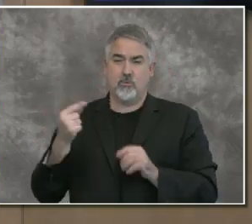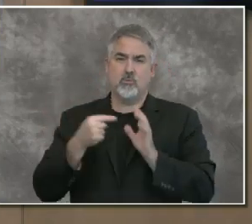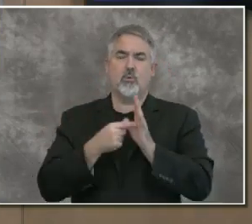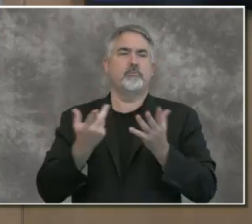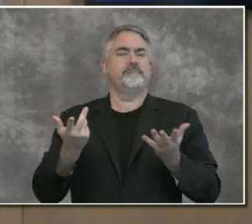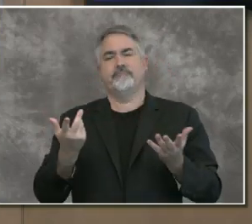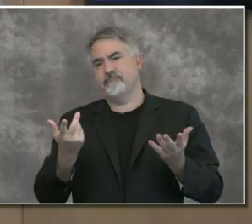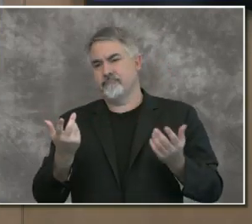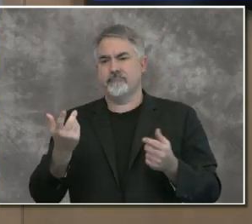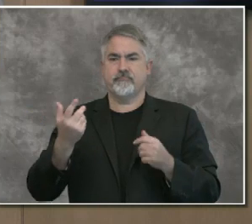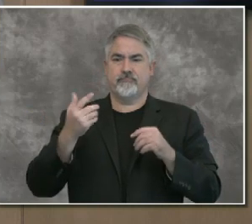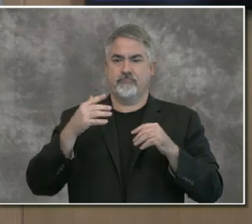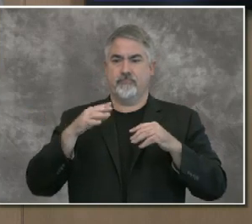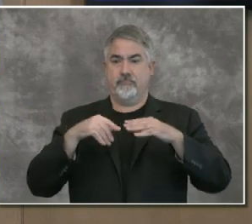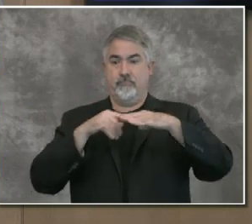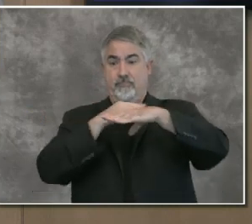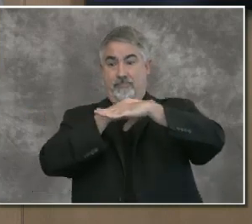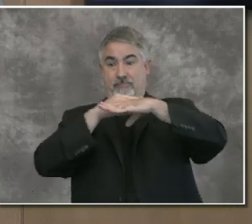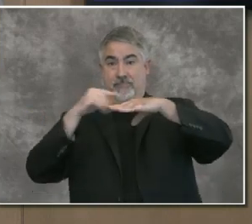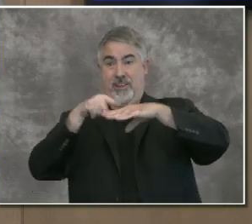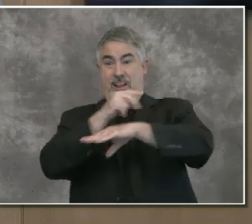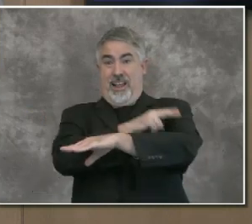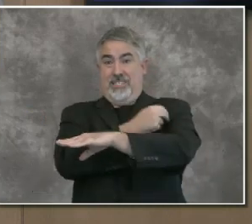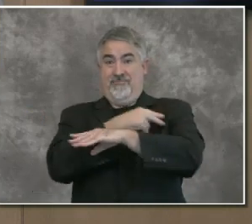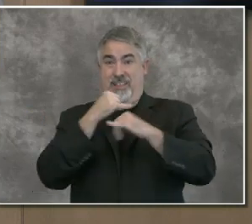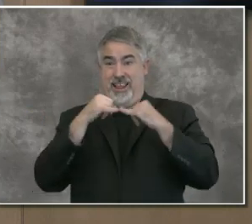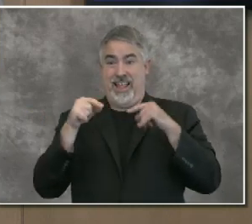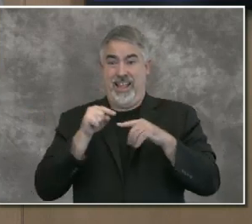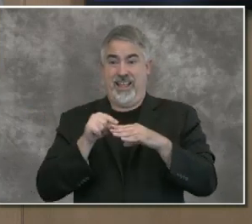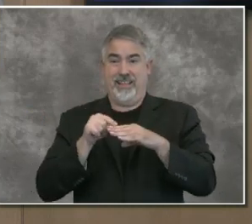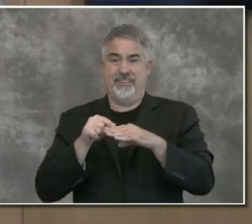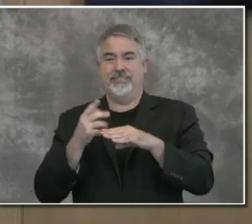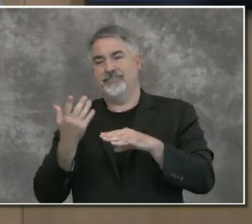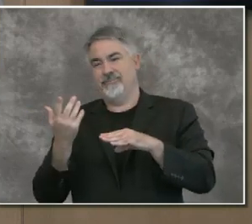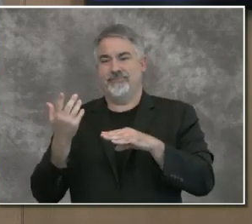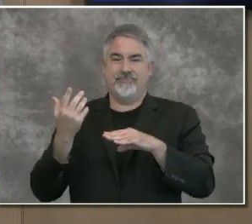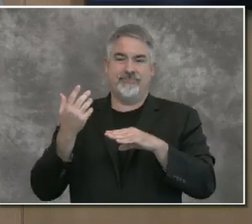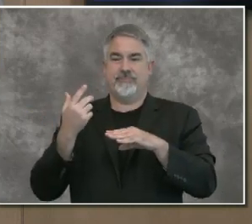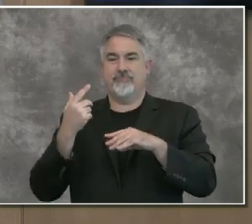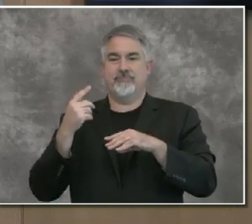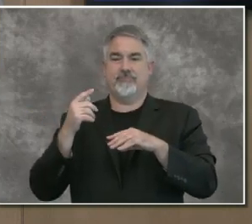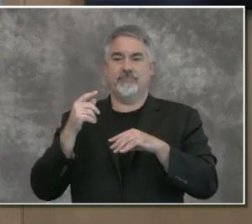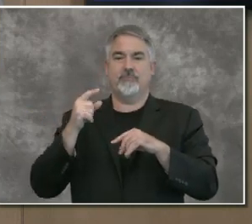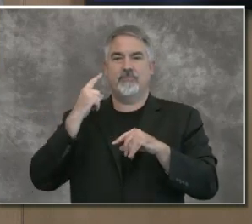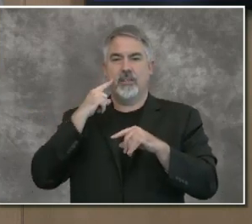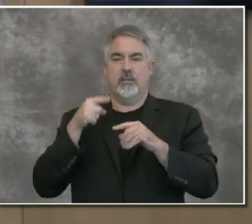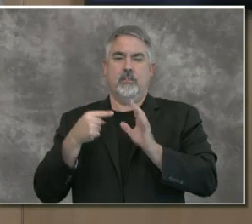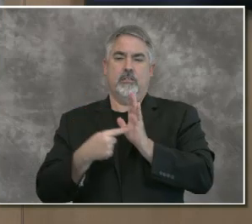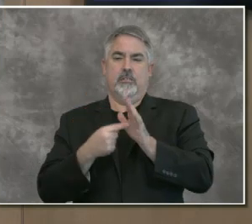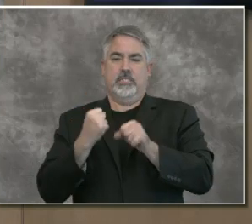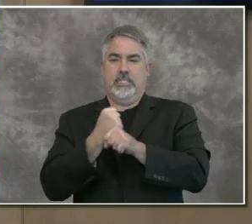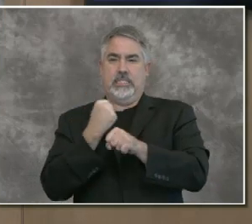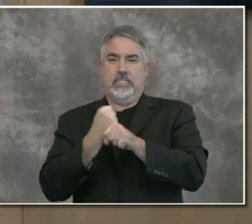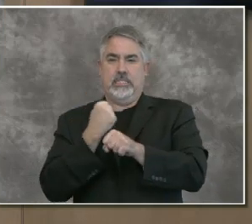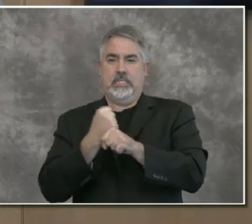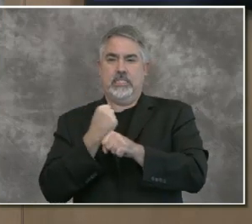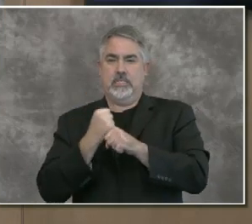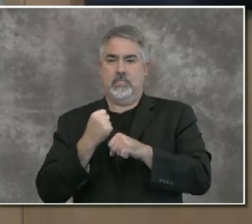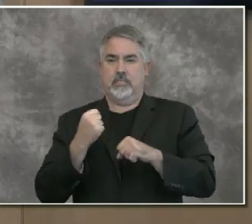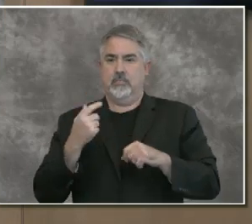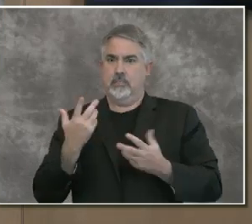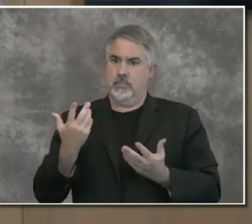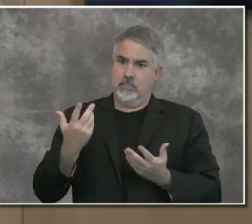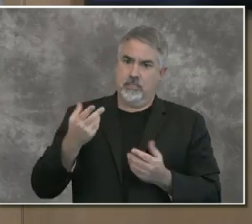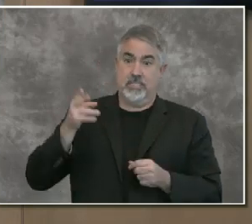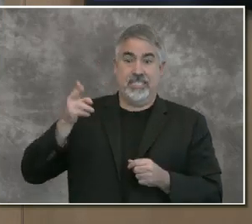hospitals. And then if you look at the chart, I know it's been a while, but if you look at it, it's at a historical average. of occupancy. And so we don't believe we're